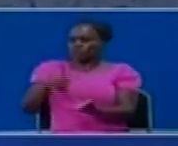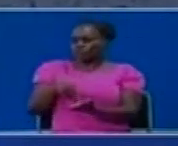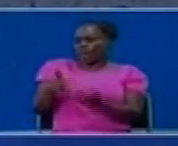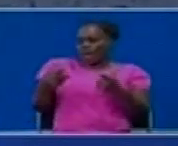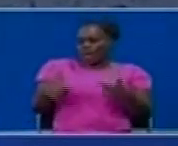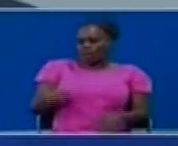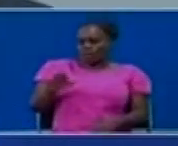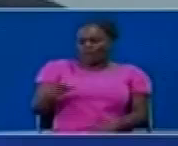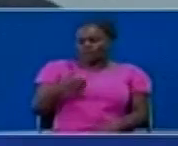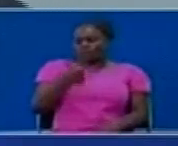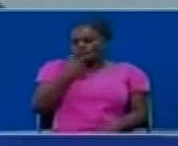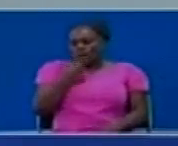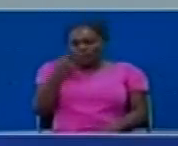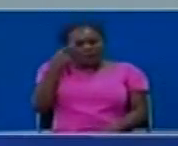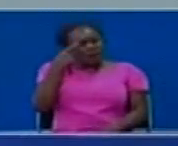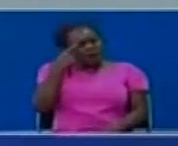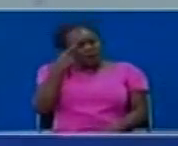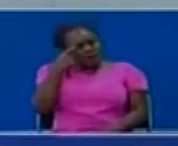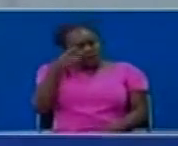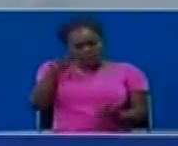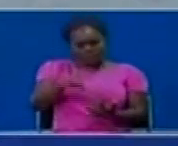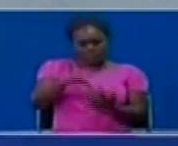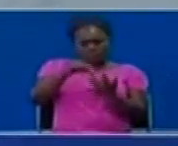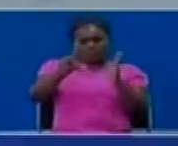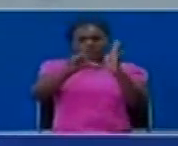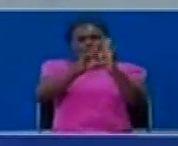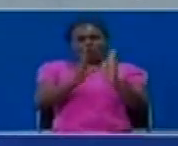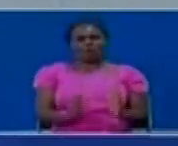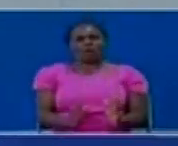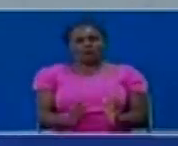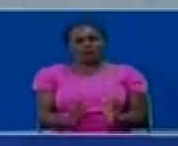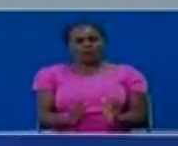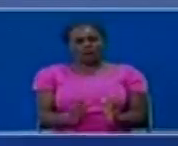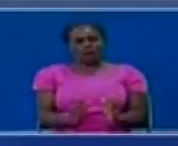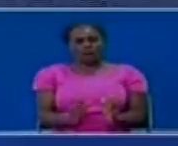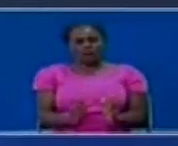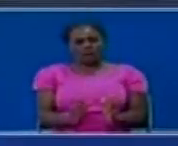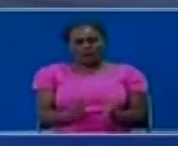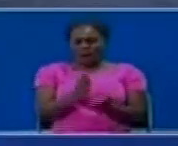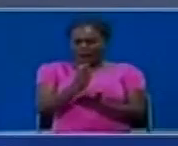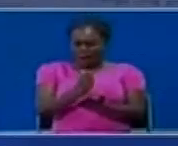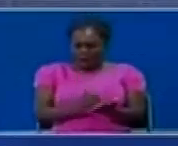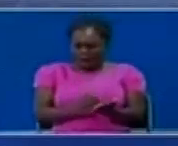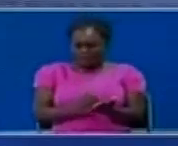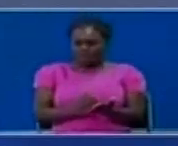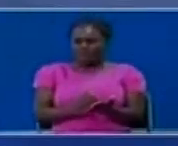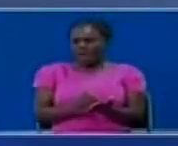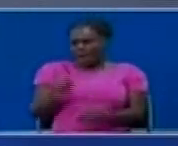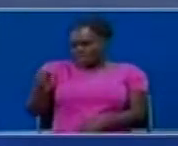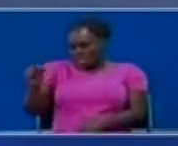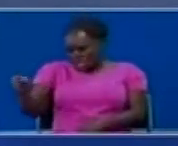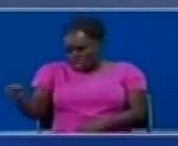will allow him to go for medication. He picked a lawyer, whom he says was paid his dues amounting to ₦500,000 after lengthy